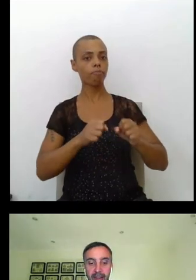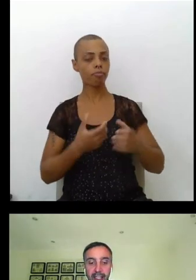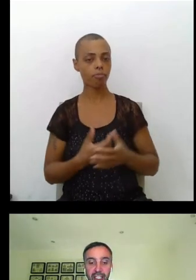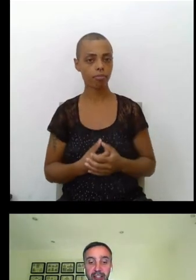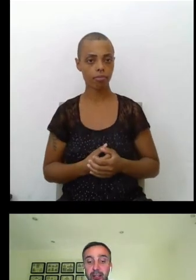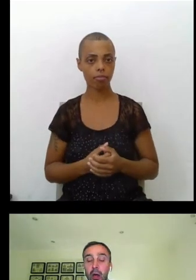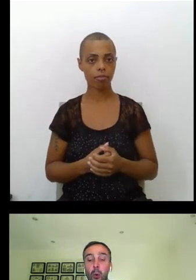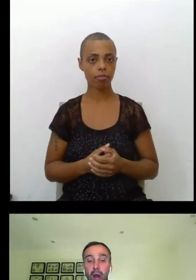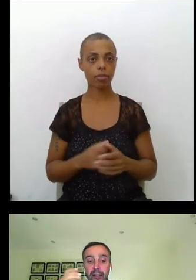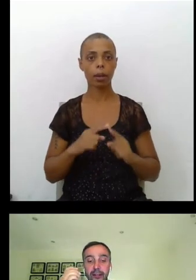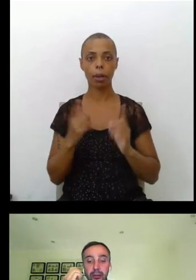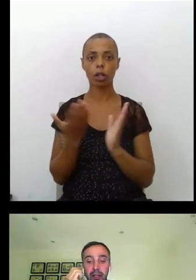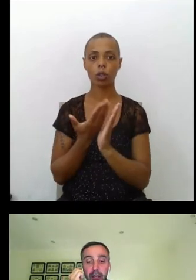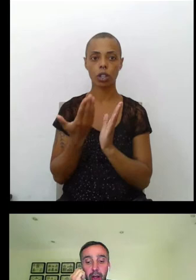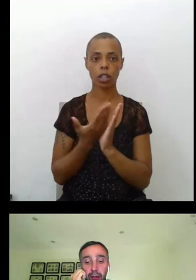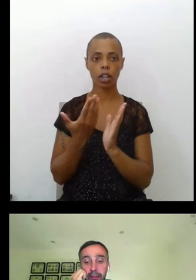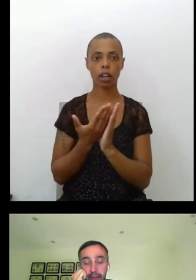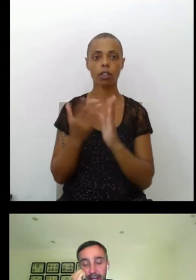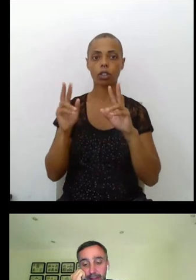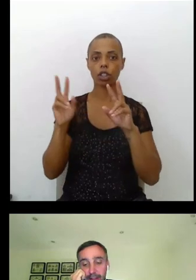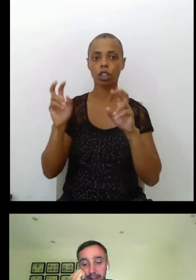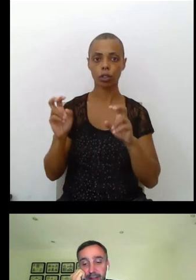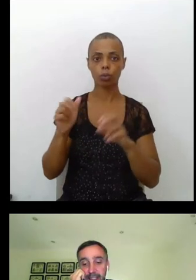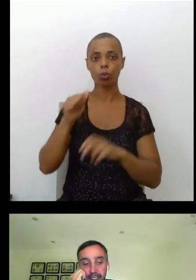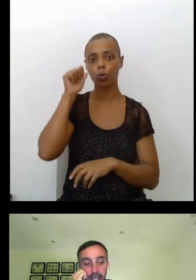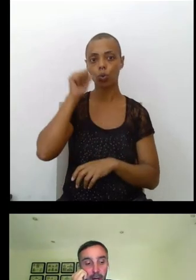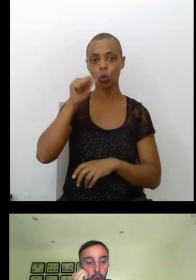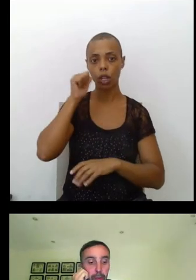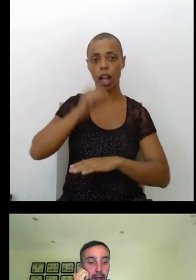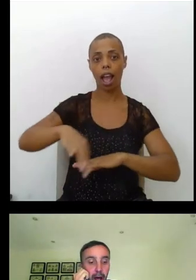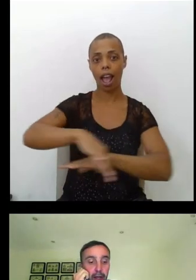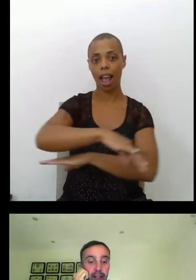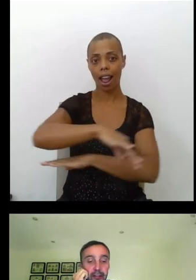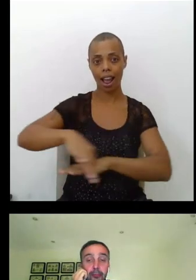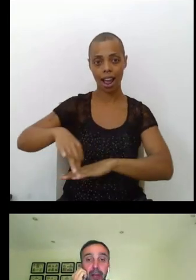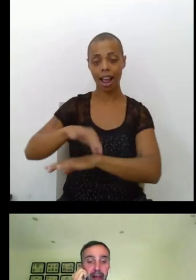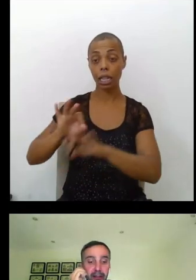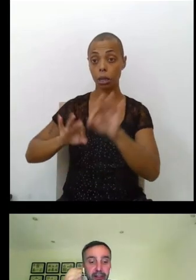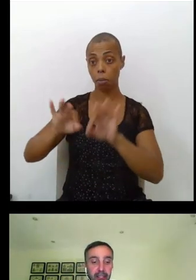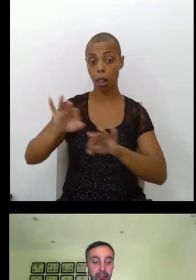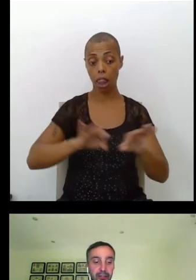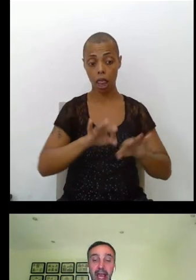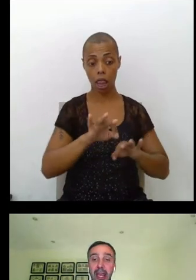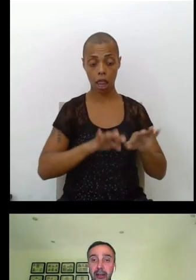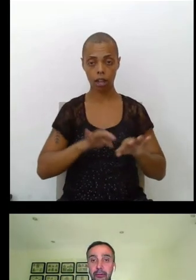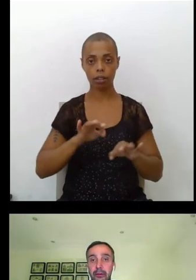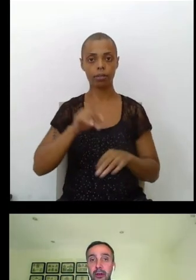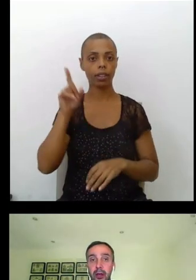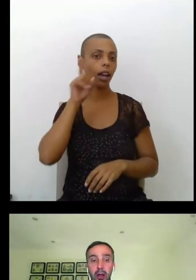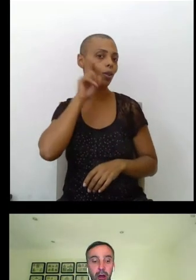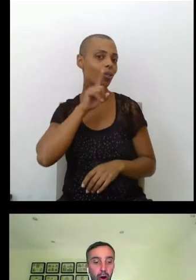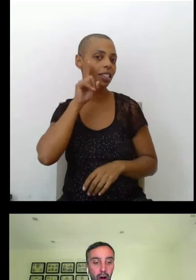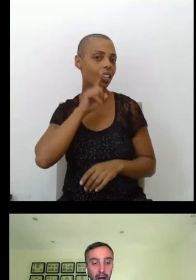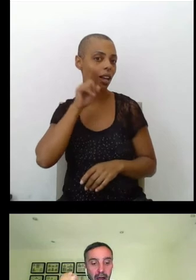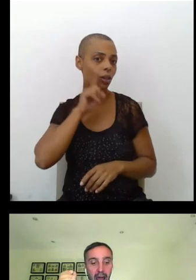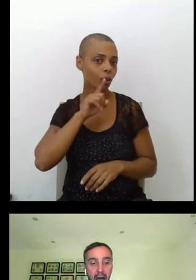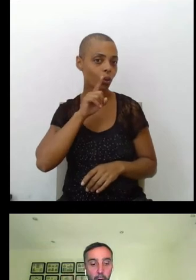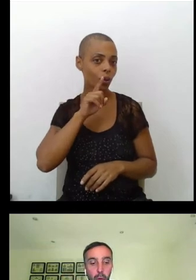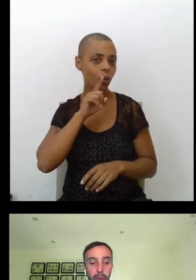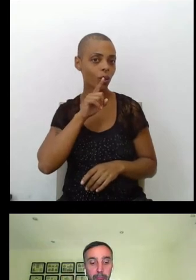titles such as ways to a non-sexist city women architects and planners in the USA